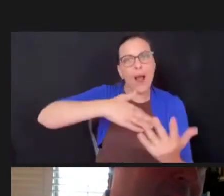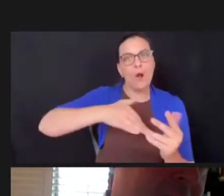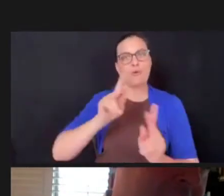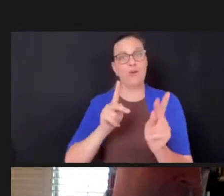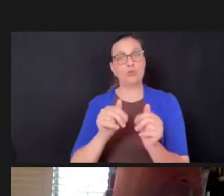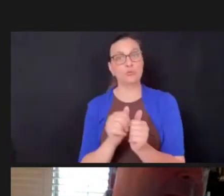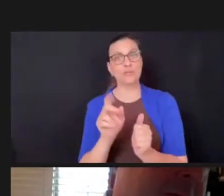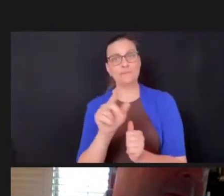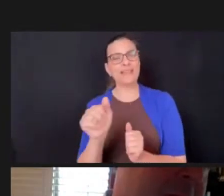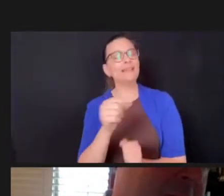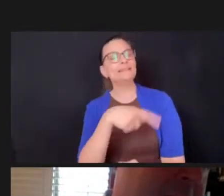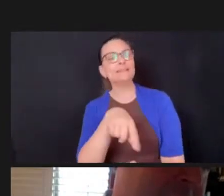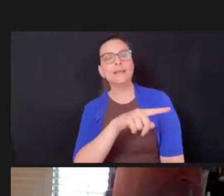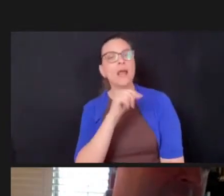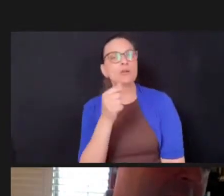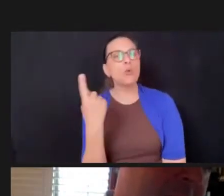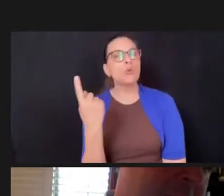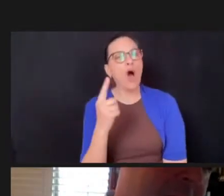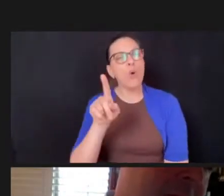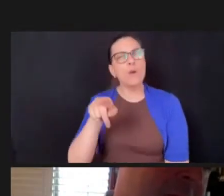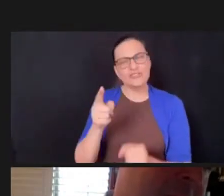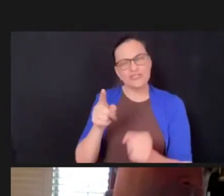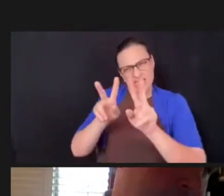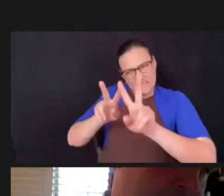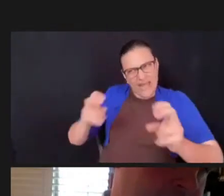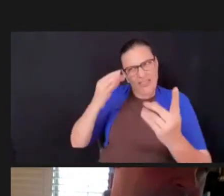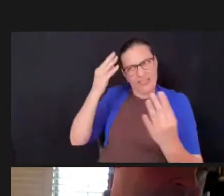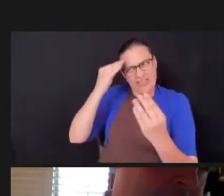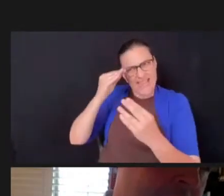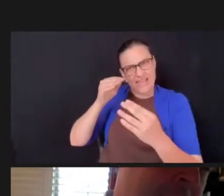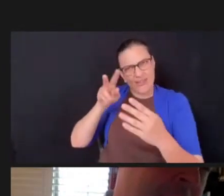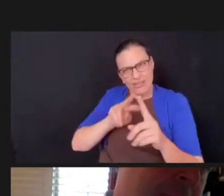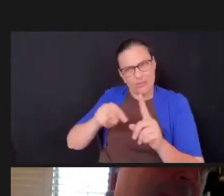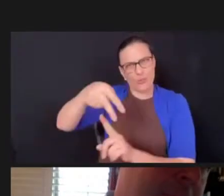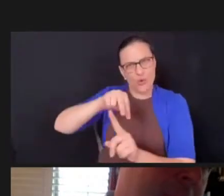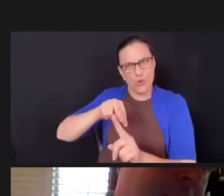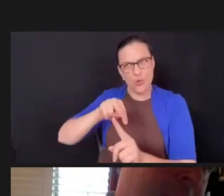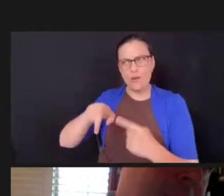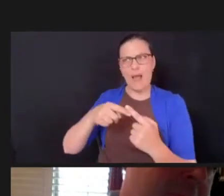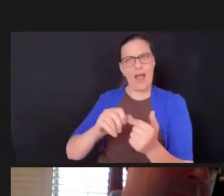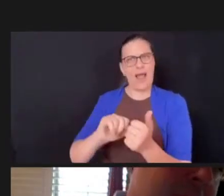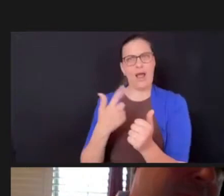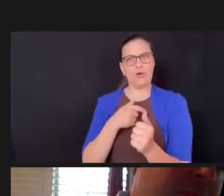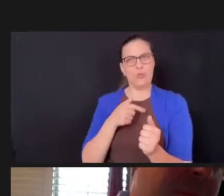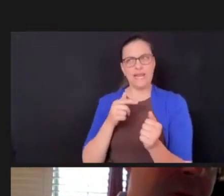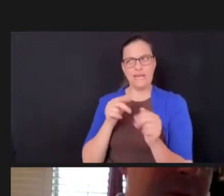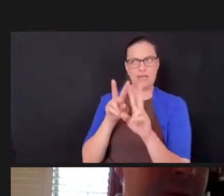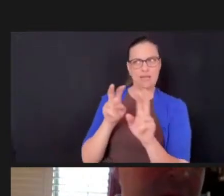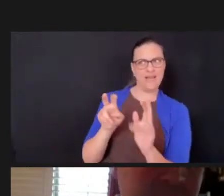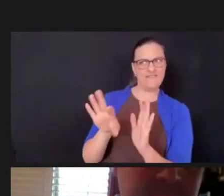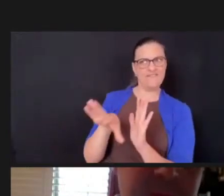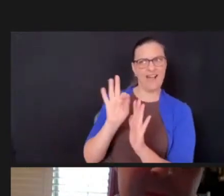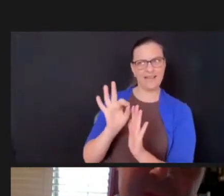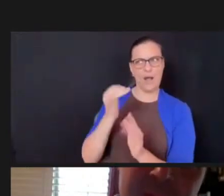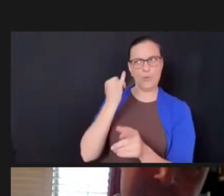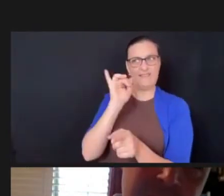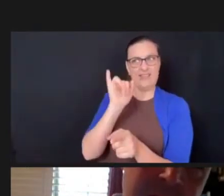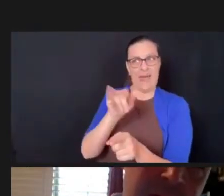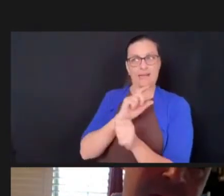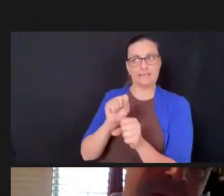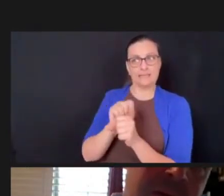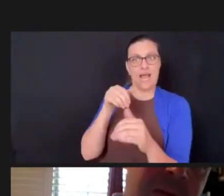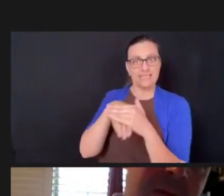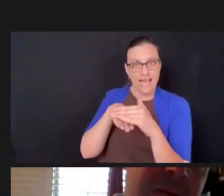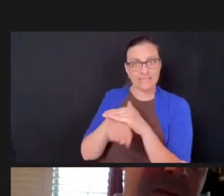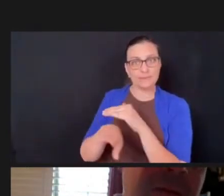just think through, how do we find out if this is accessible to a screen reader? How do we find out, how to add